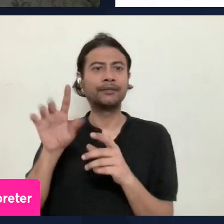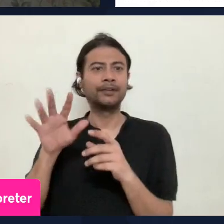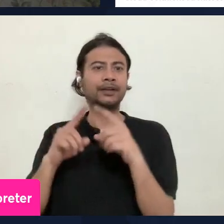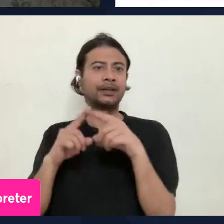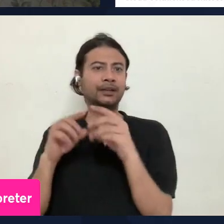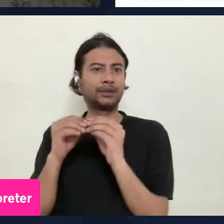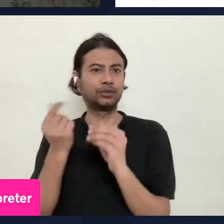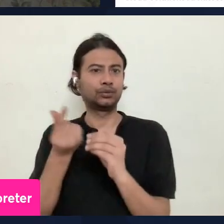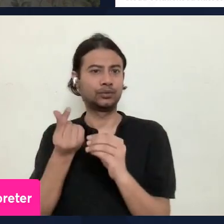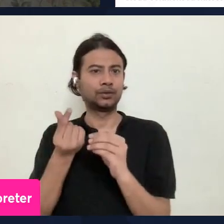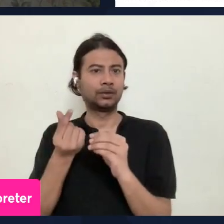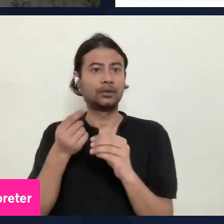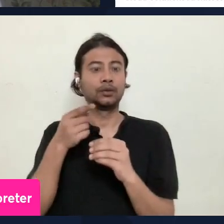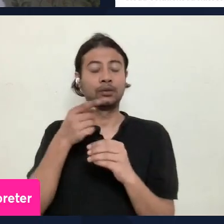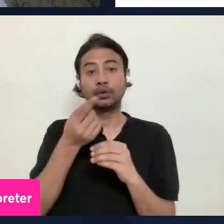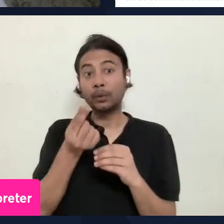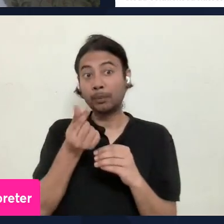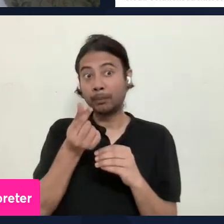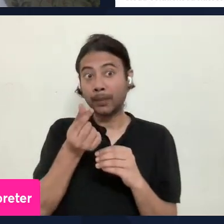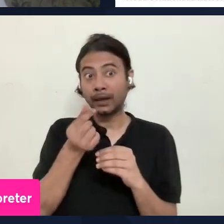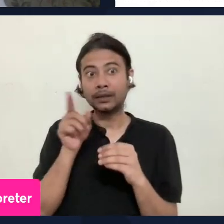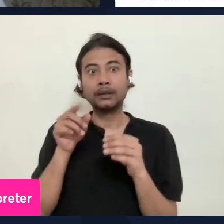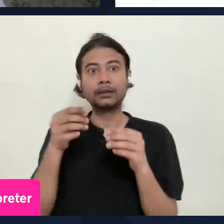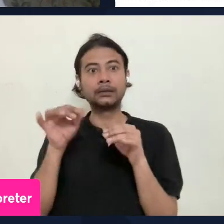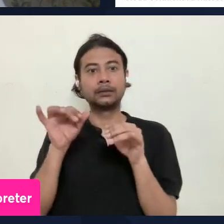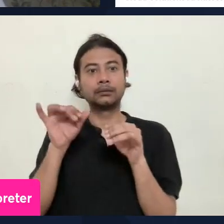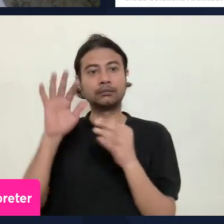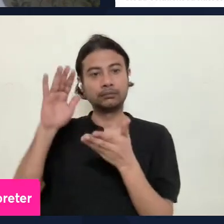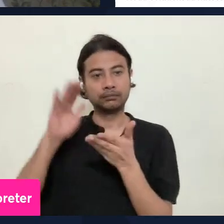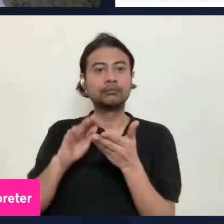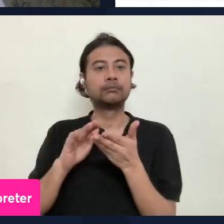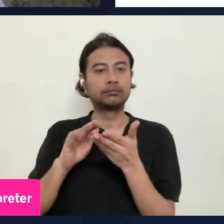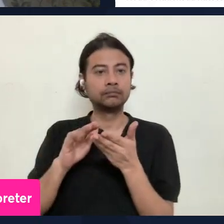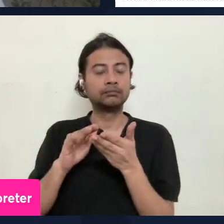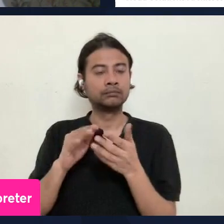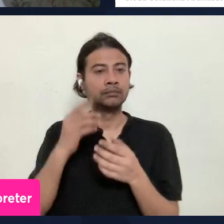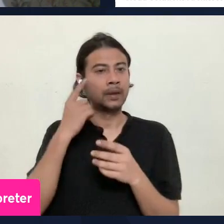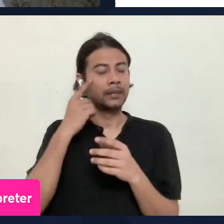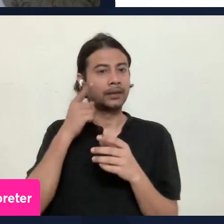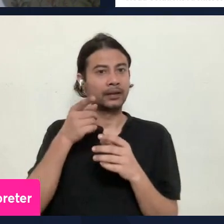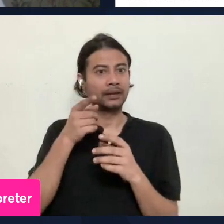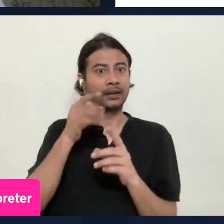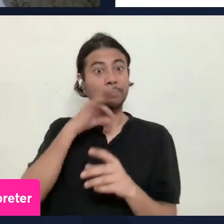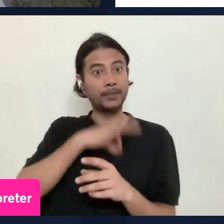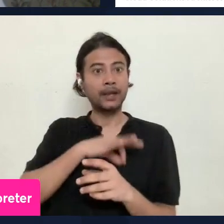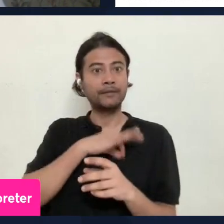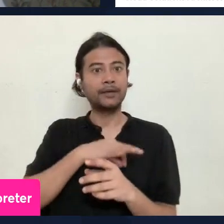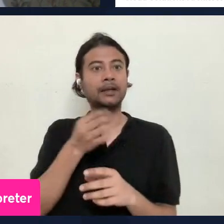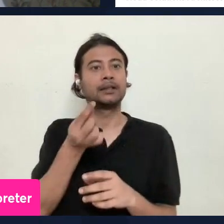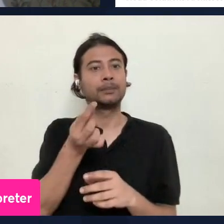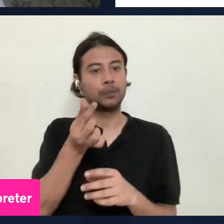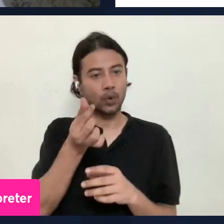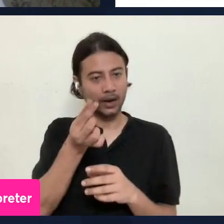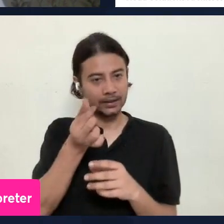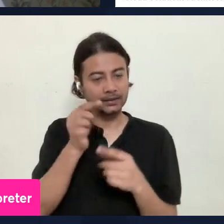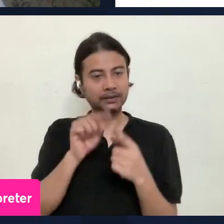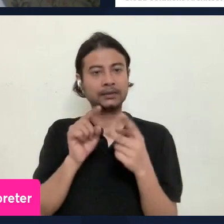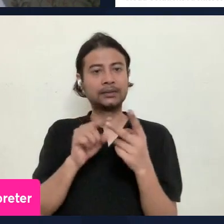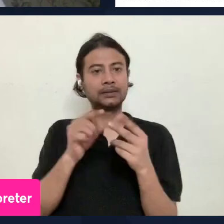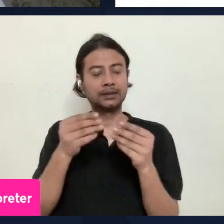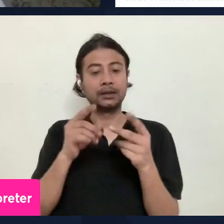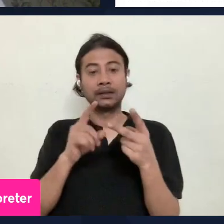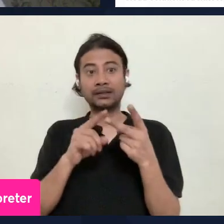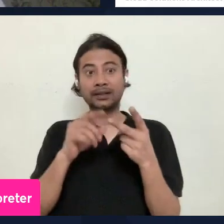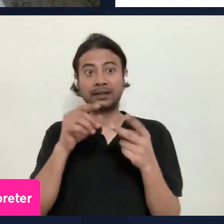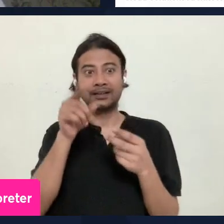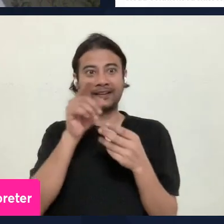yeah, I think impact-wise, on the pricing side, then definitely the cool access implementation and the